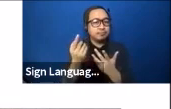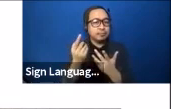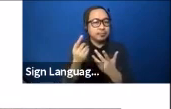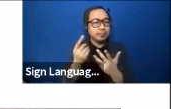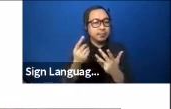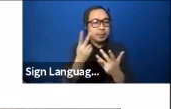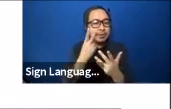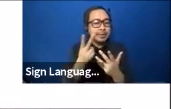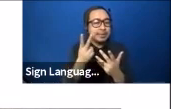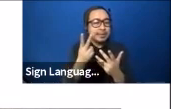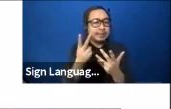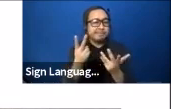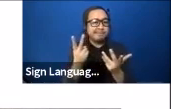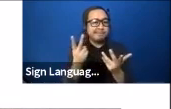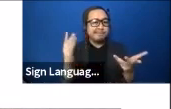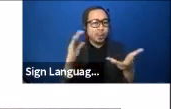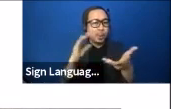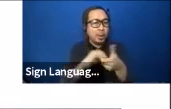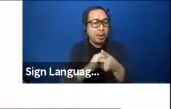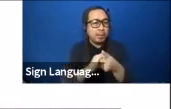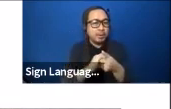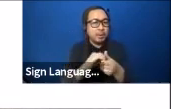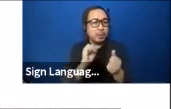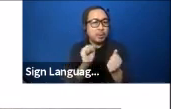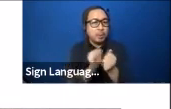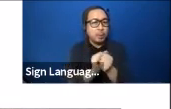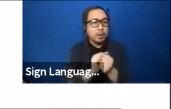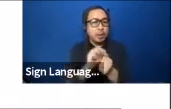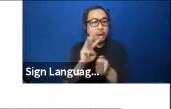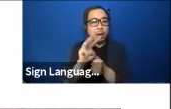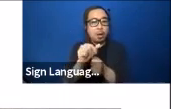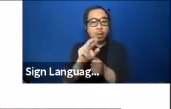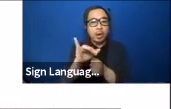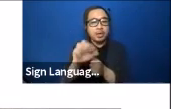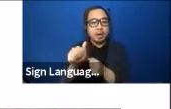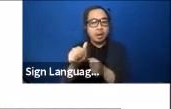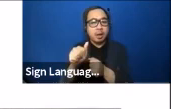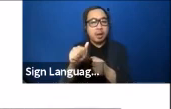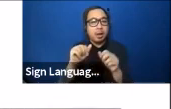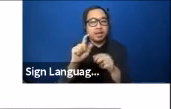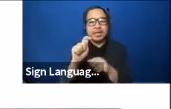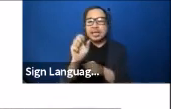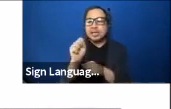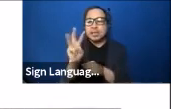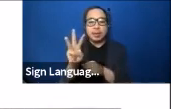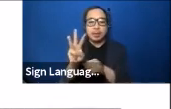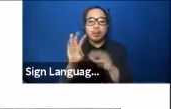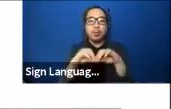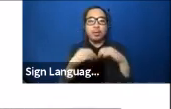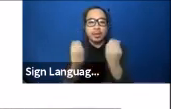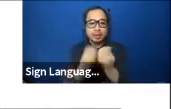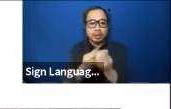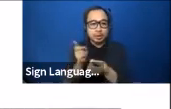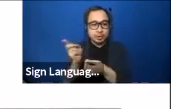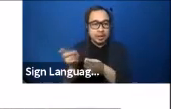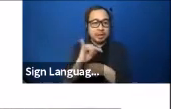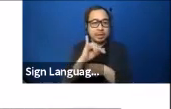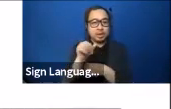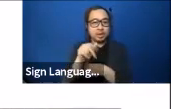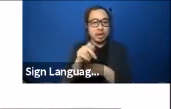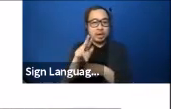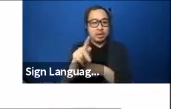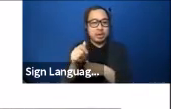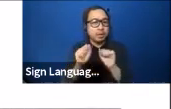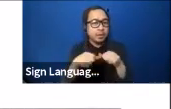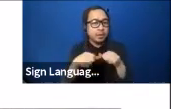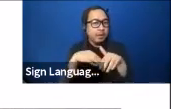we collaborated with the Waria organization in Jakarta to get access to the commercial sex sites and to approach the field coordinators that they called